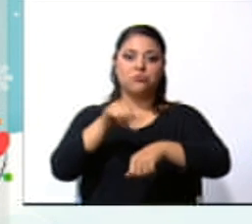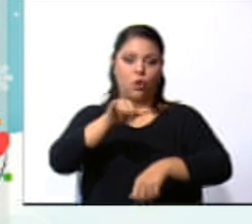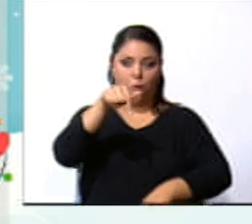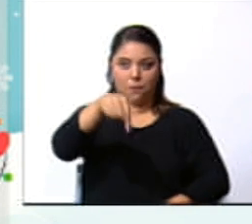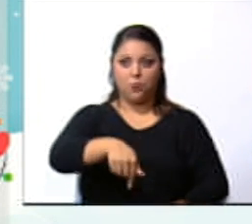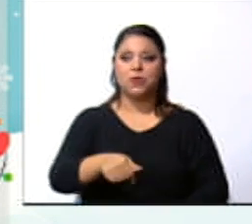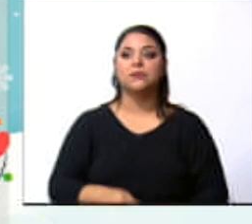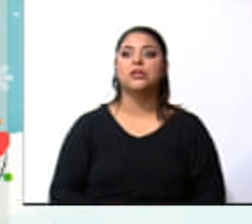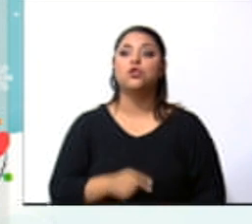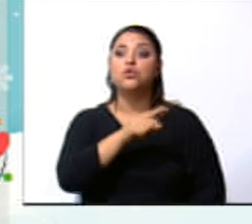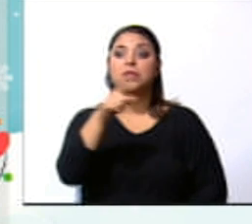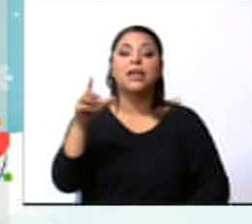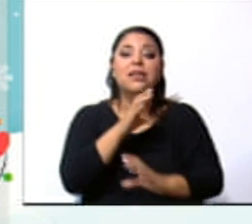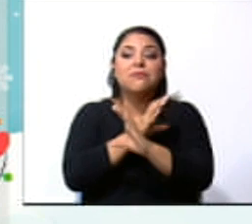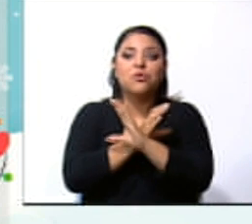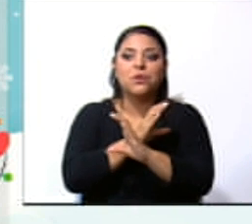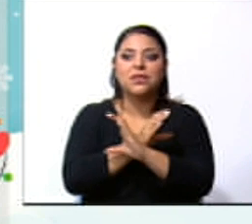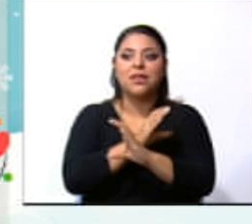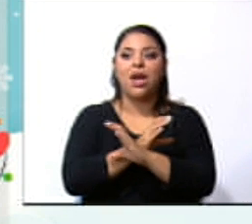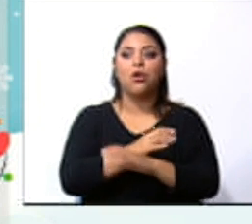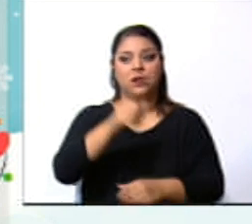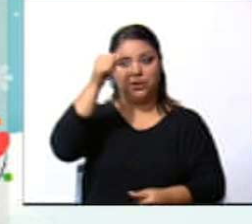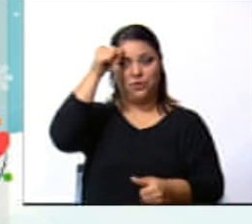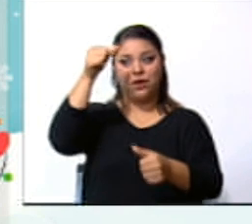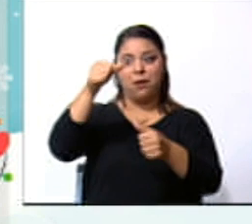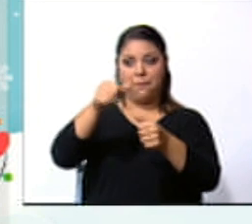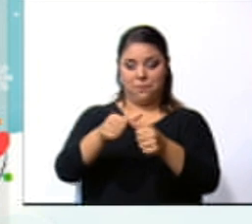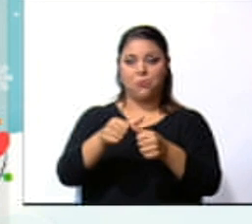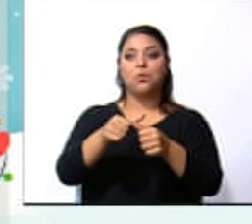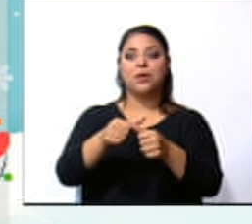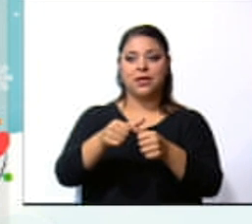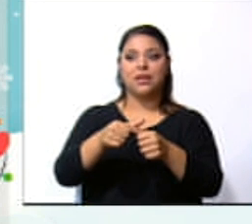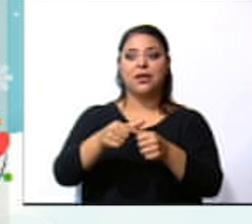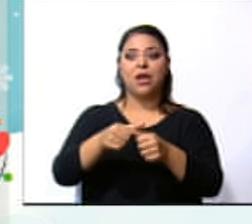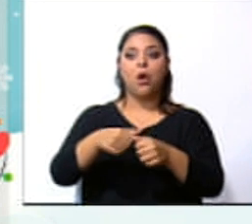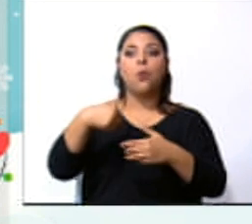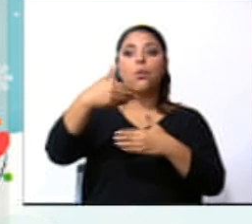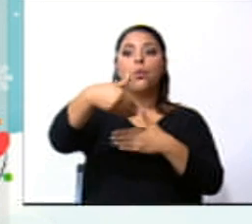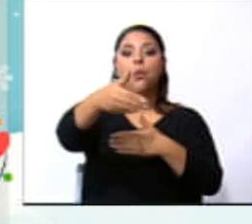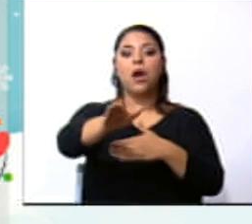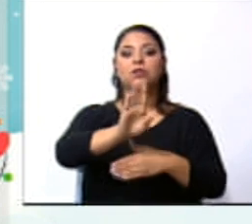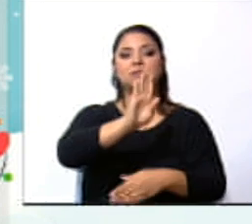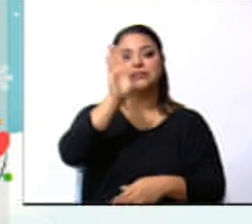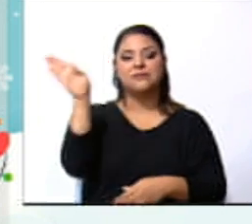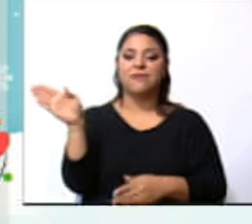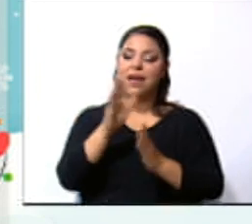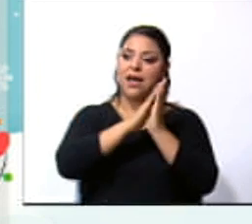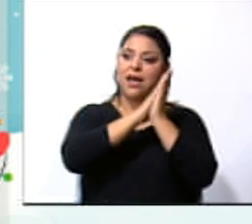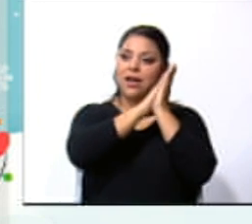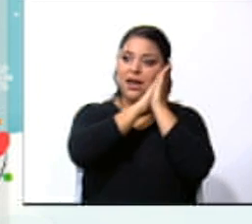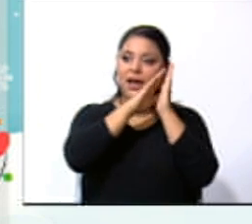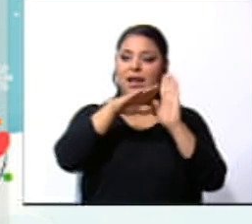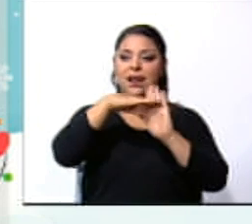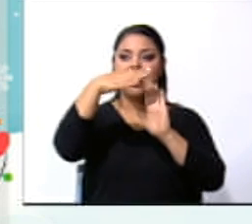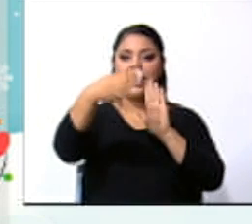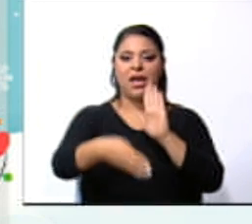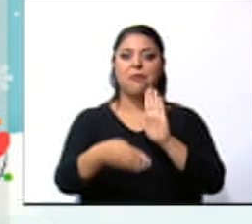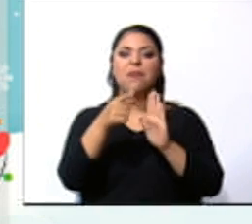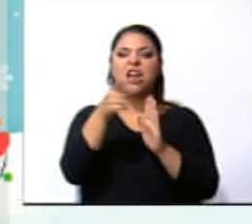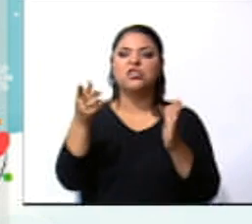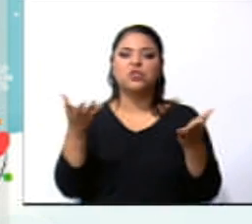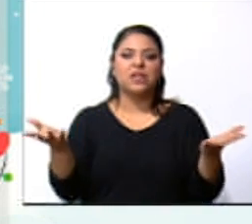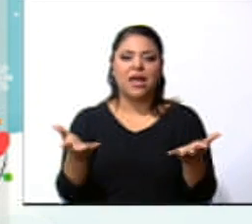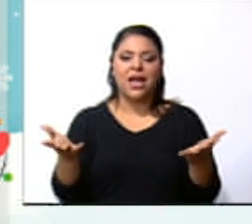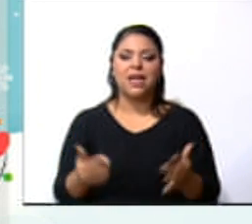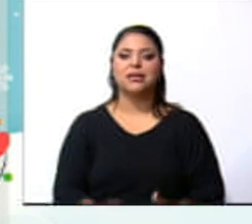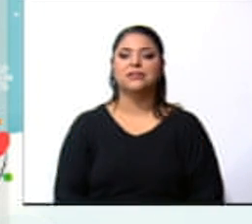and remember to unplug it before going to bed. What is it? Oh, Osvaldo, do you